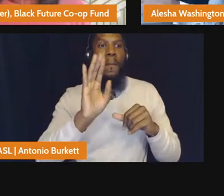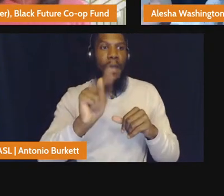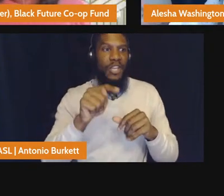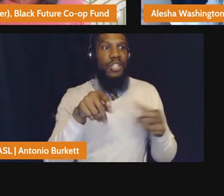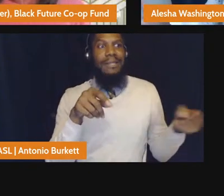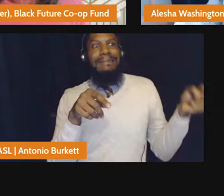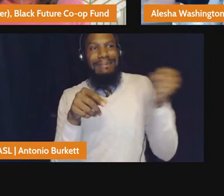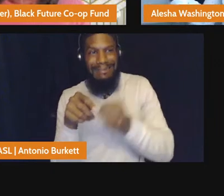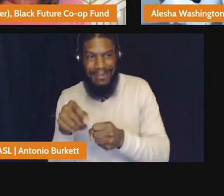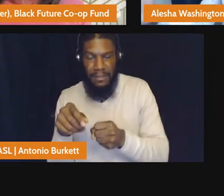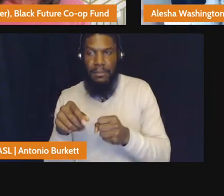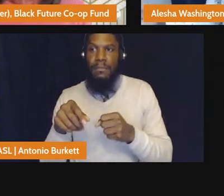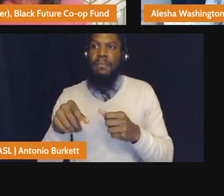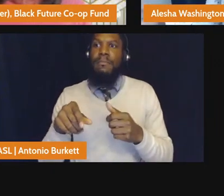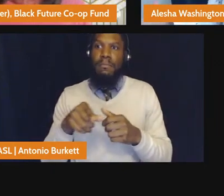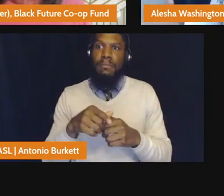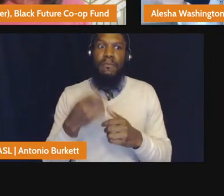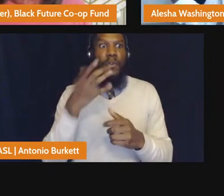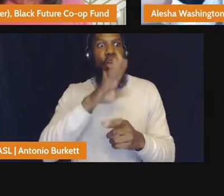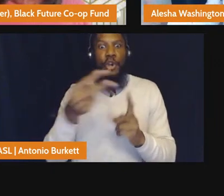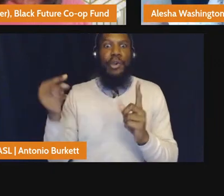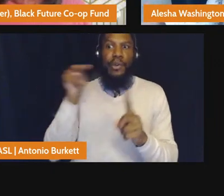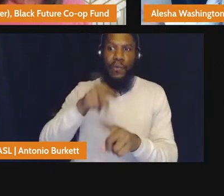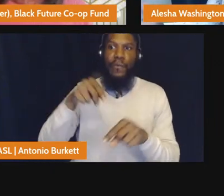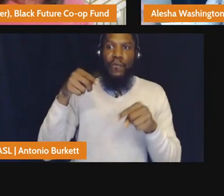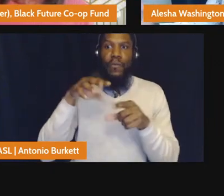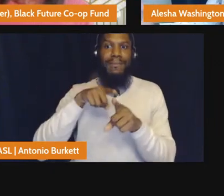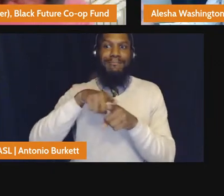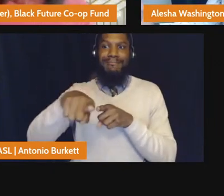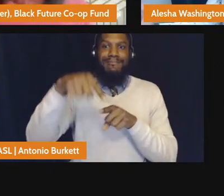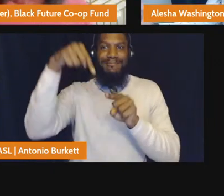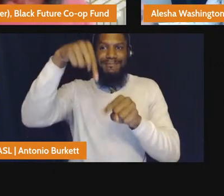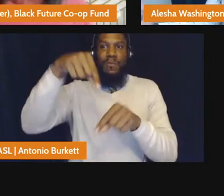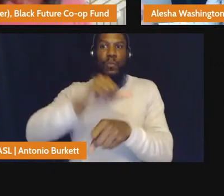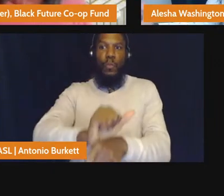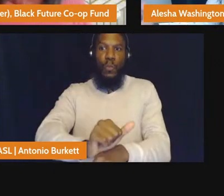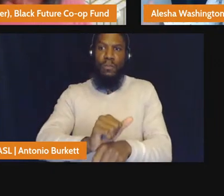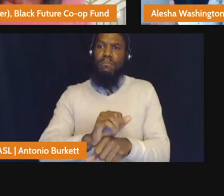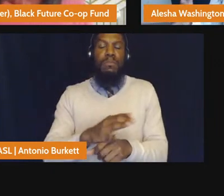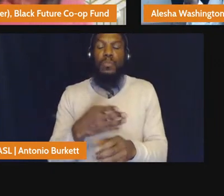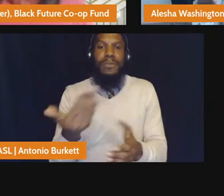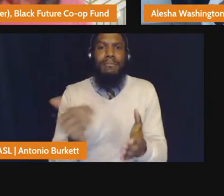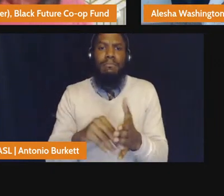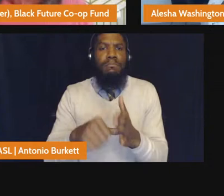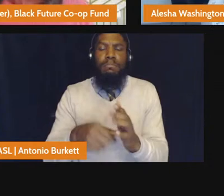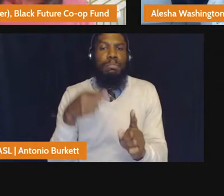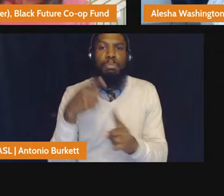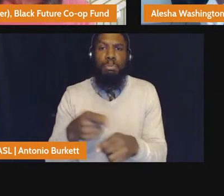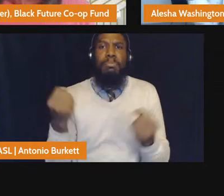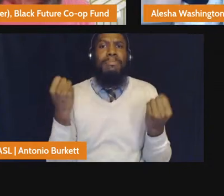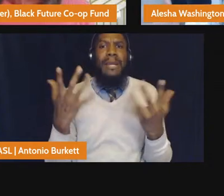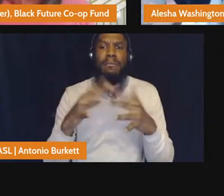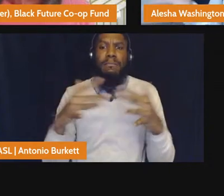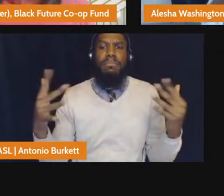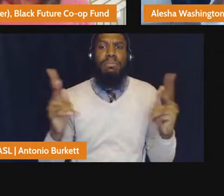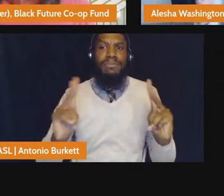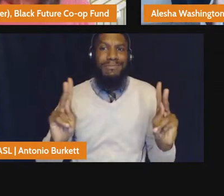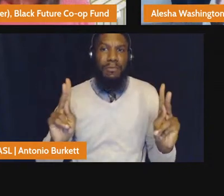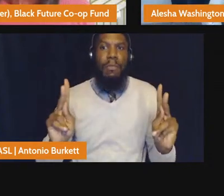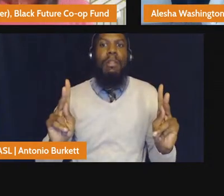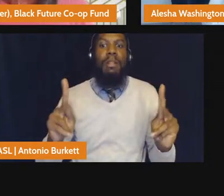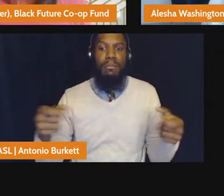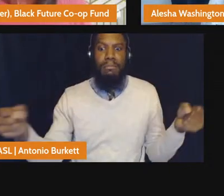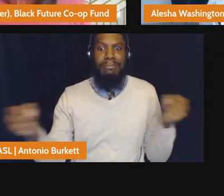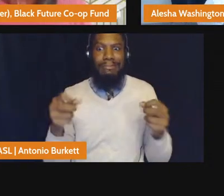whole array of people that deeply care about this space and are looking to hold the organization accountable. But that has been in the absence, I think, in